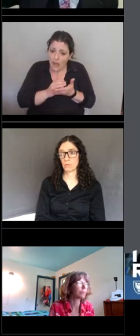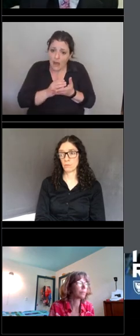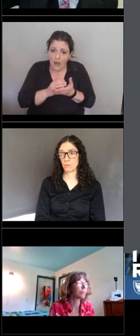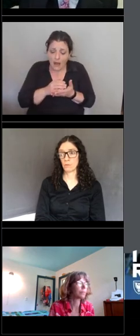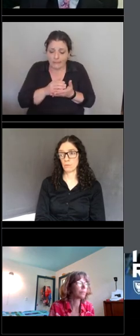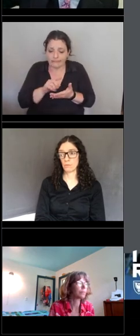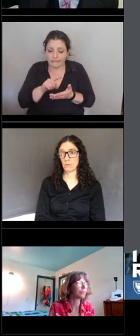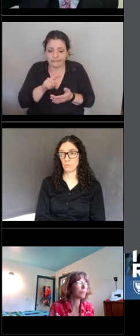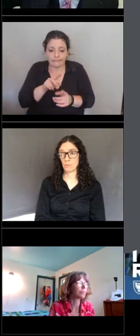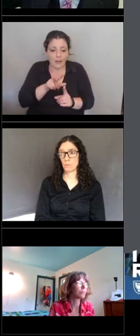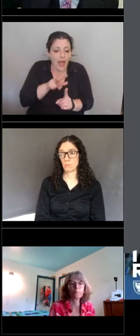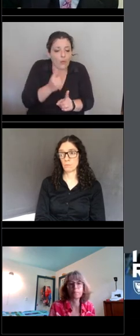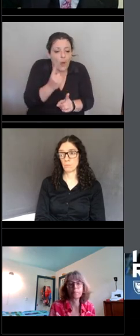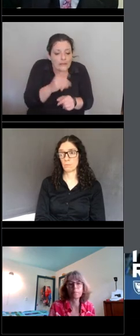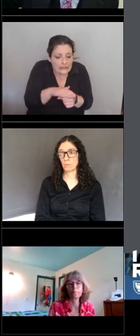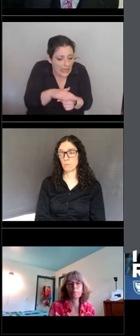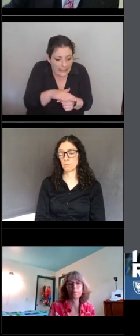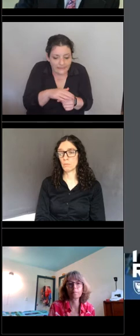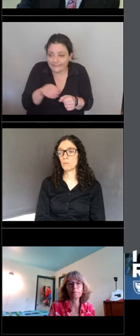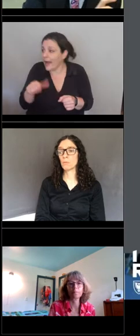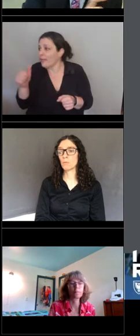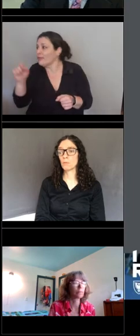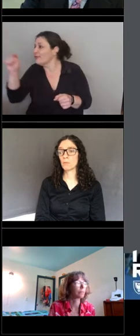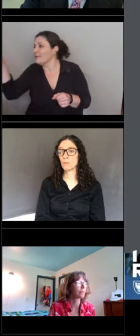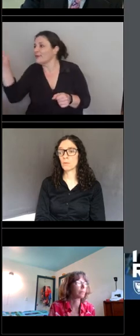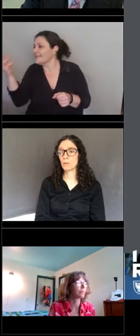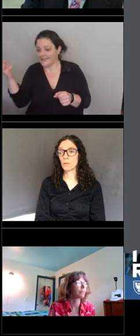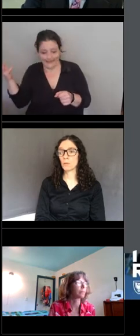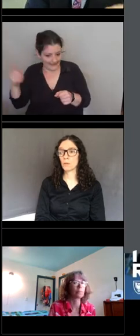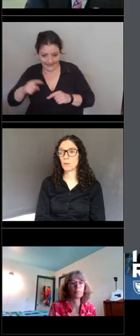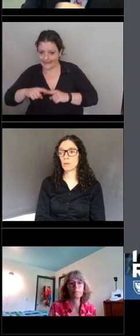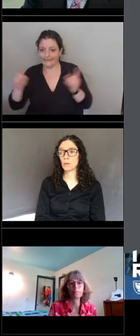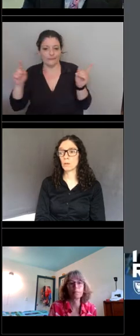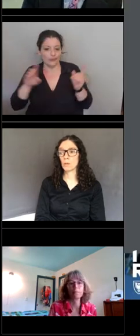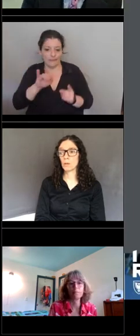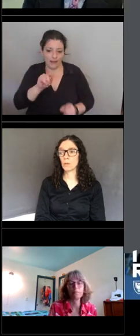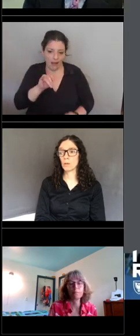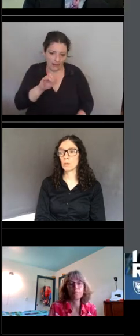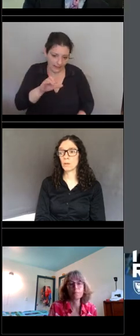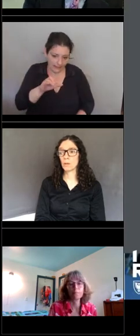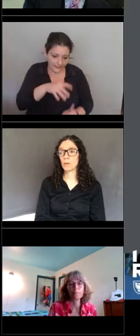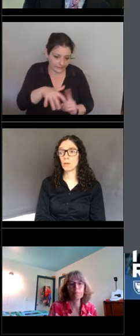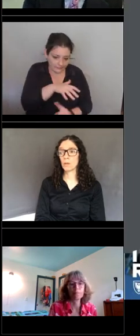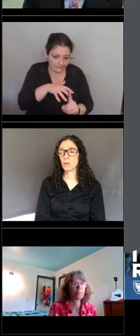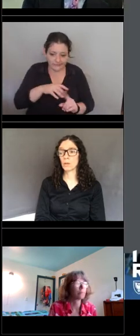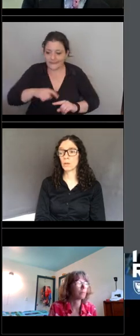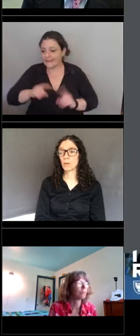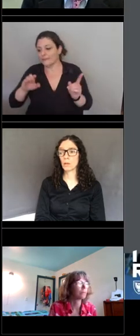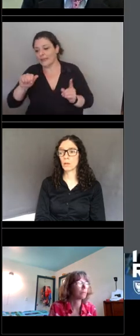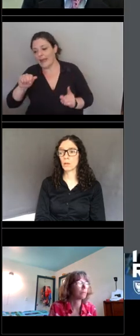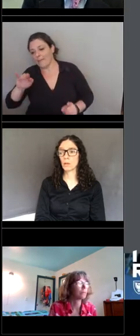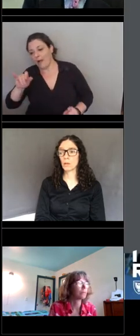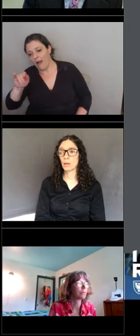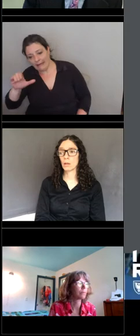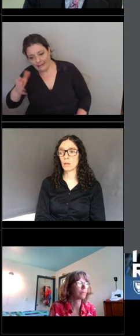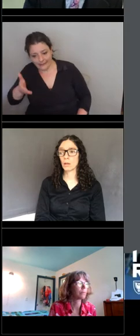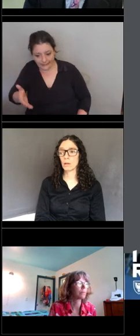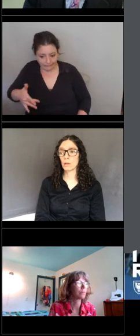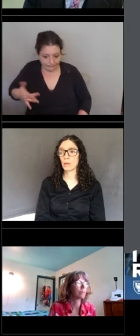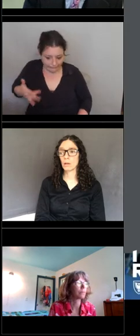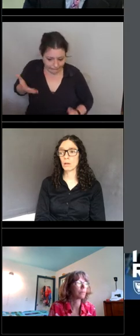similar, you know, abiotic conditions that could maybe a modified version of that action, but be able to grab that action. So does that look